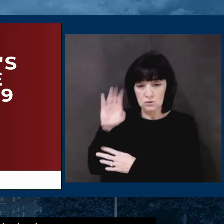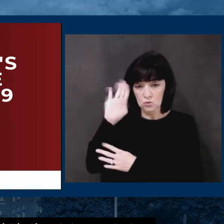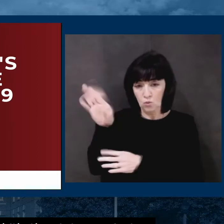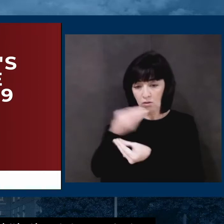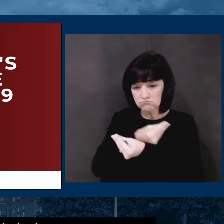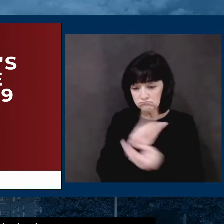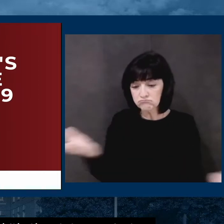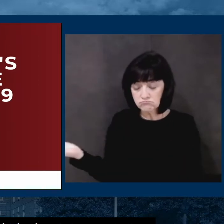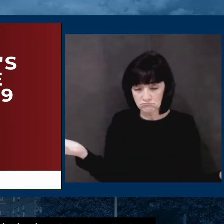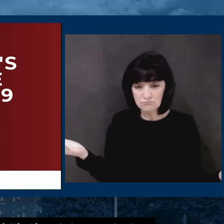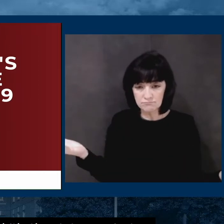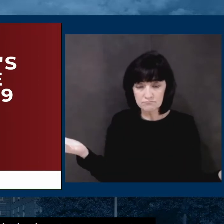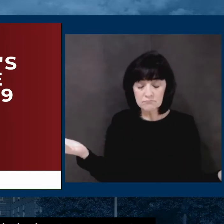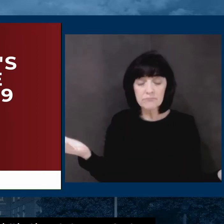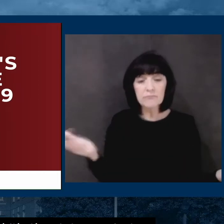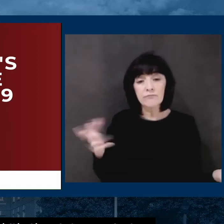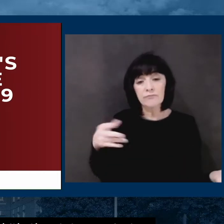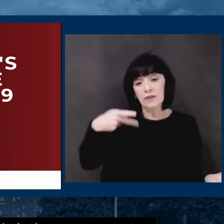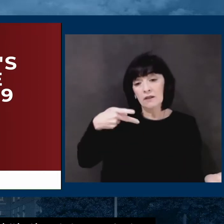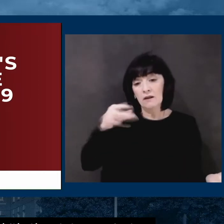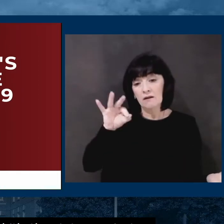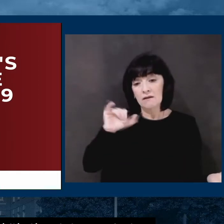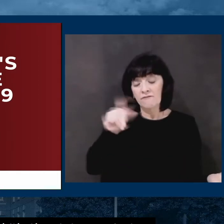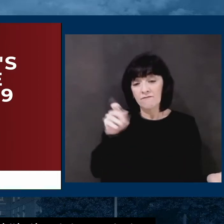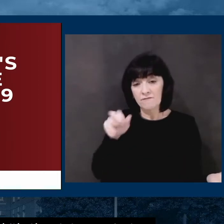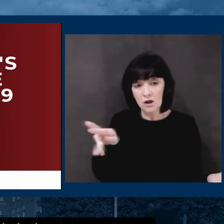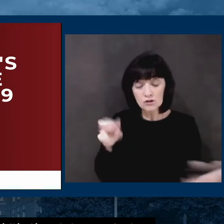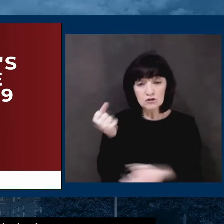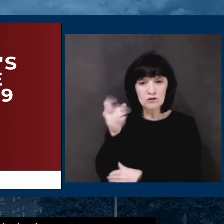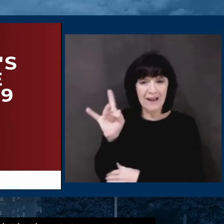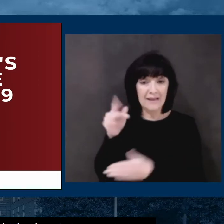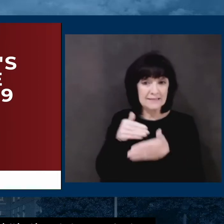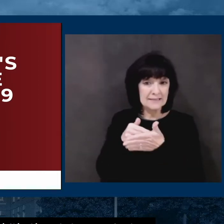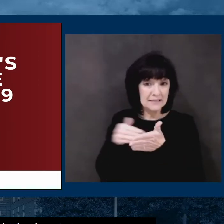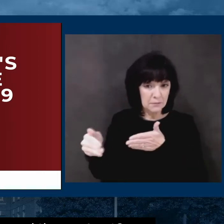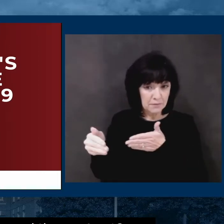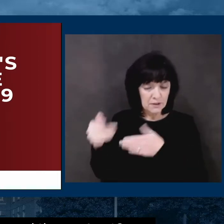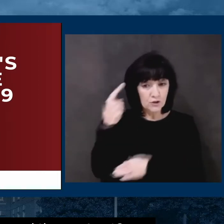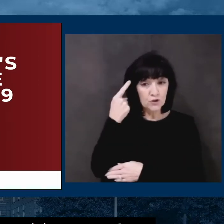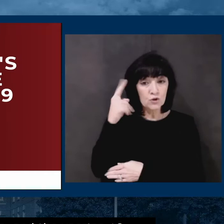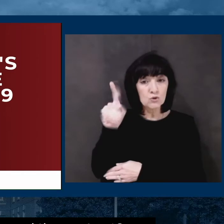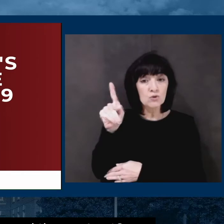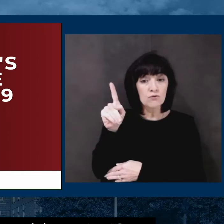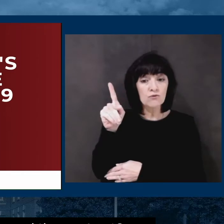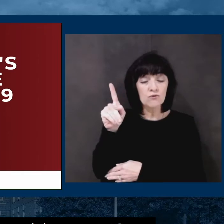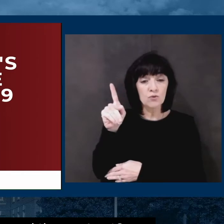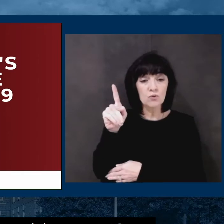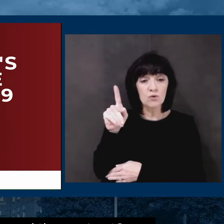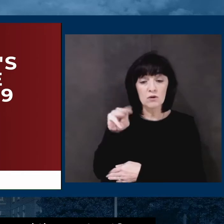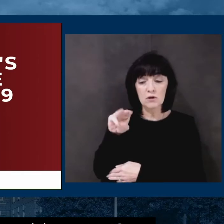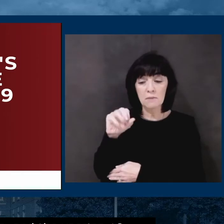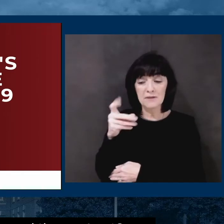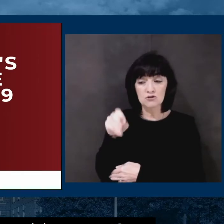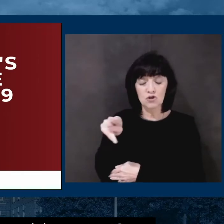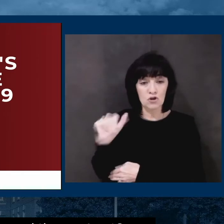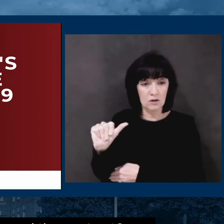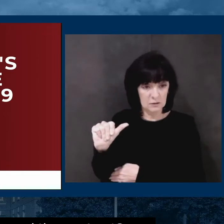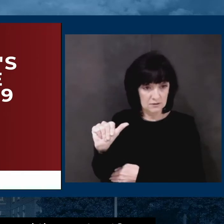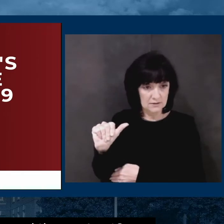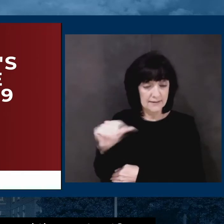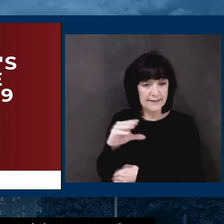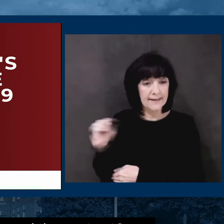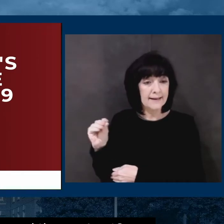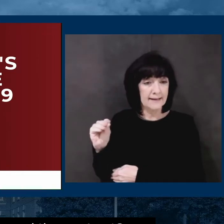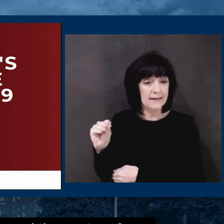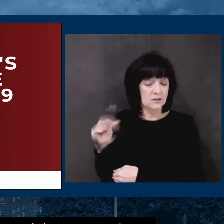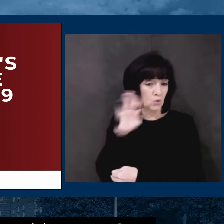vaccine for Pfizer, 18 million doses on the Moderna vaccine, and they